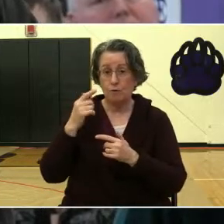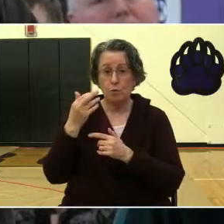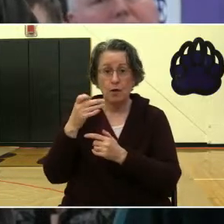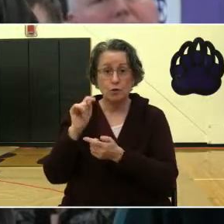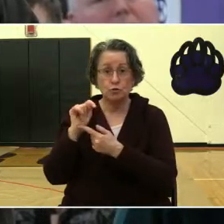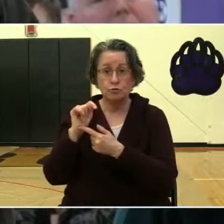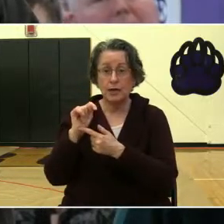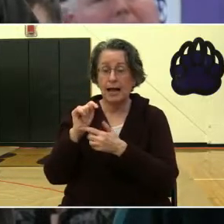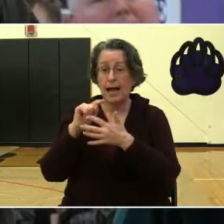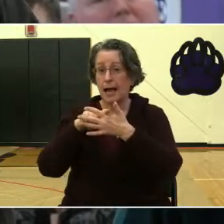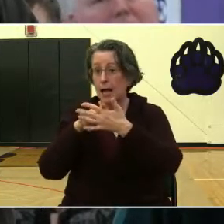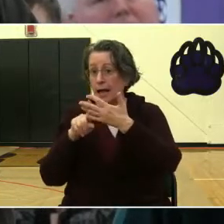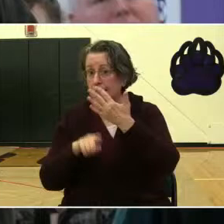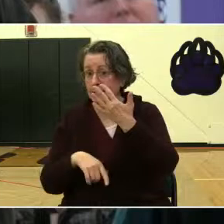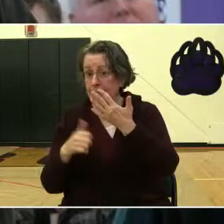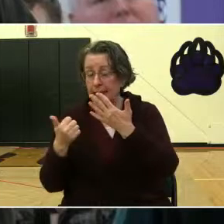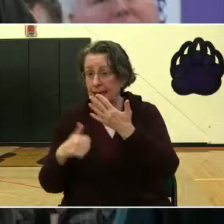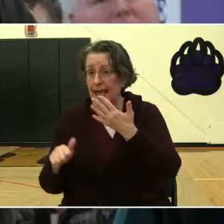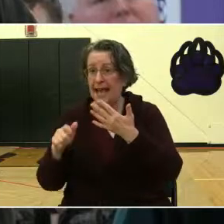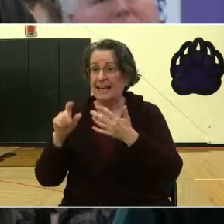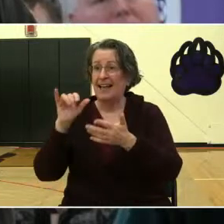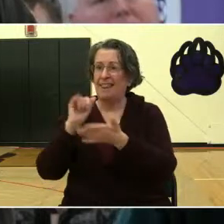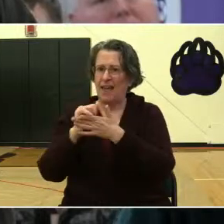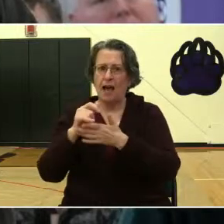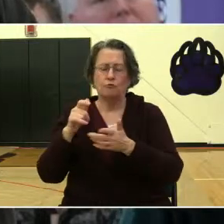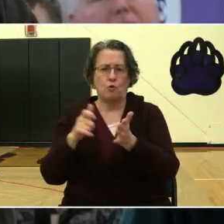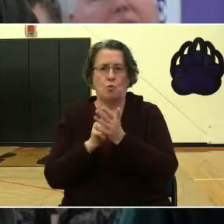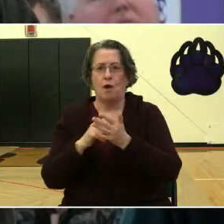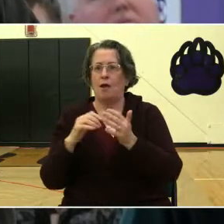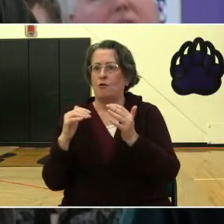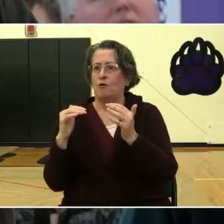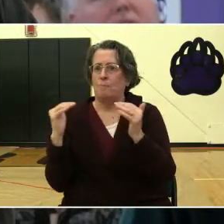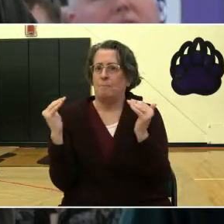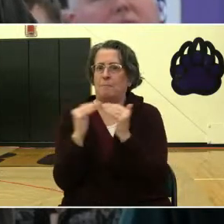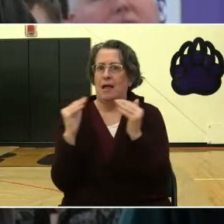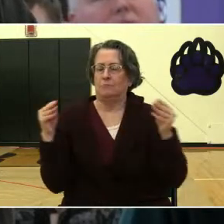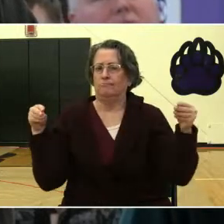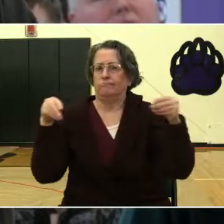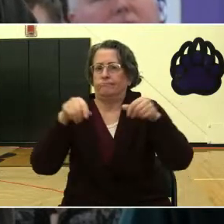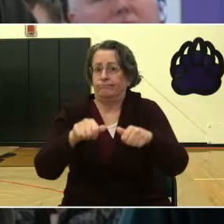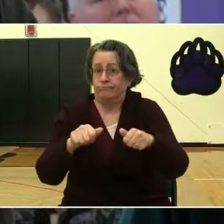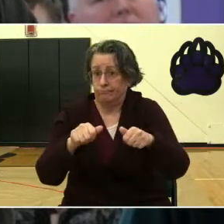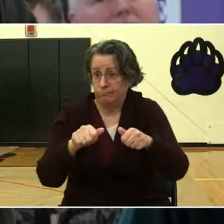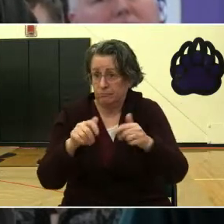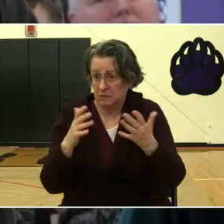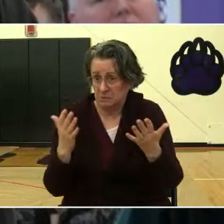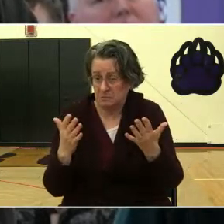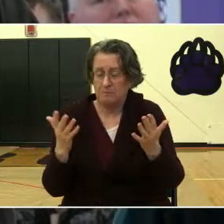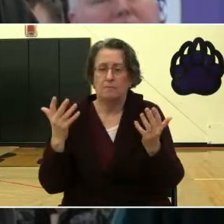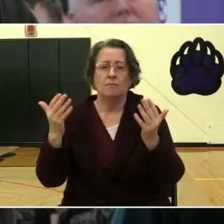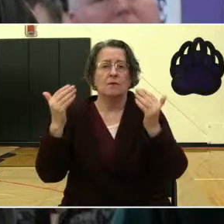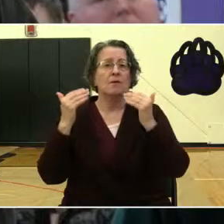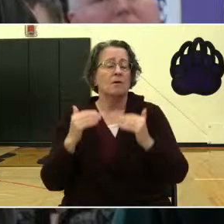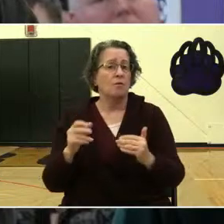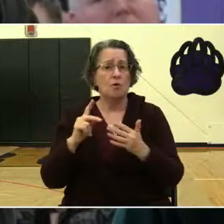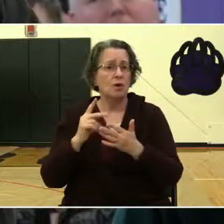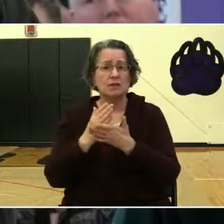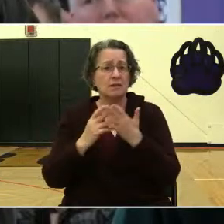money to make those come through or are there projects which have been uh